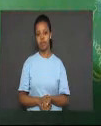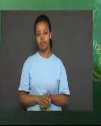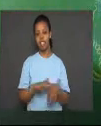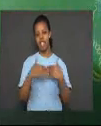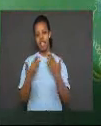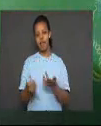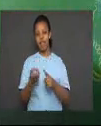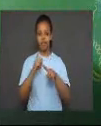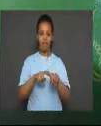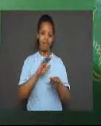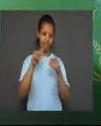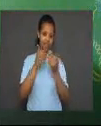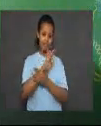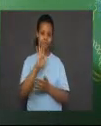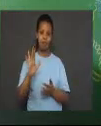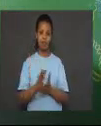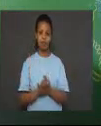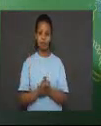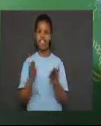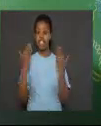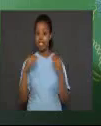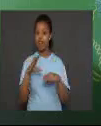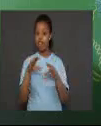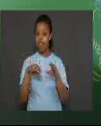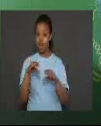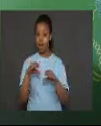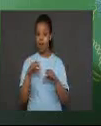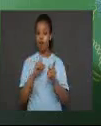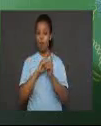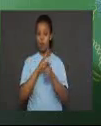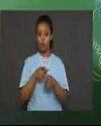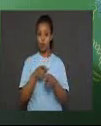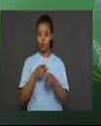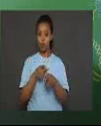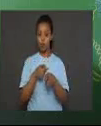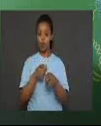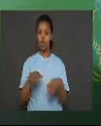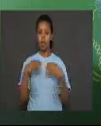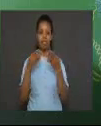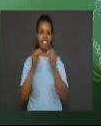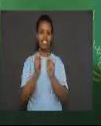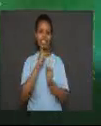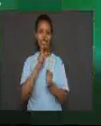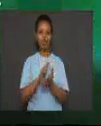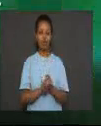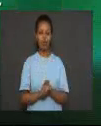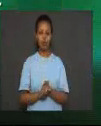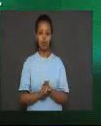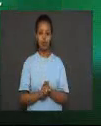Welcome back, everyone. I hope you were able to write down a definition.